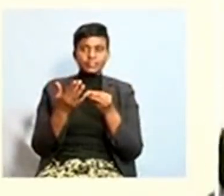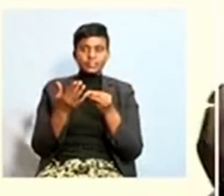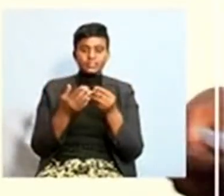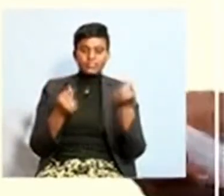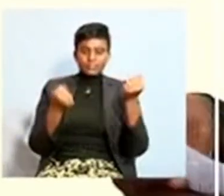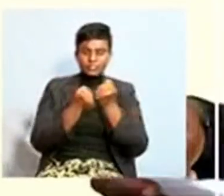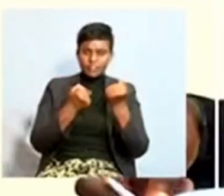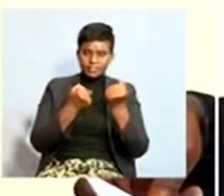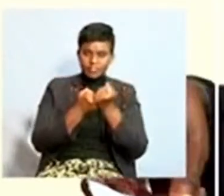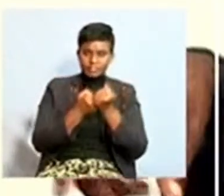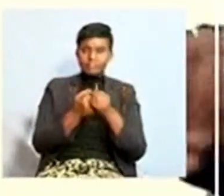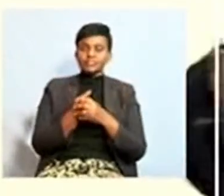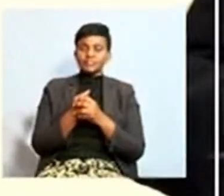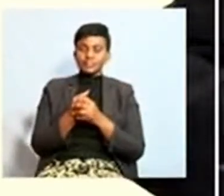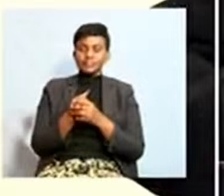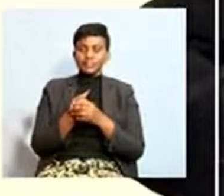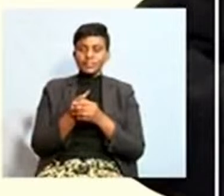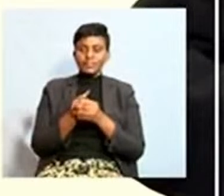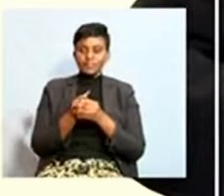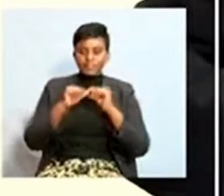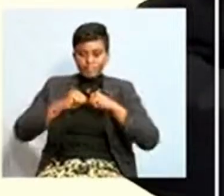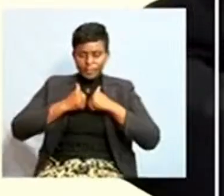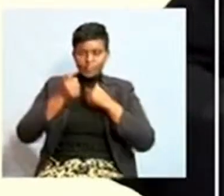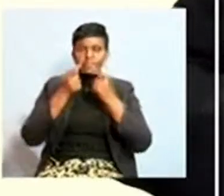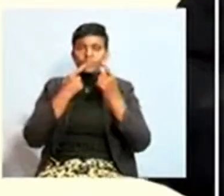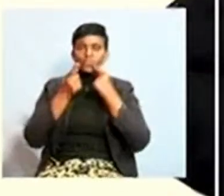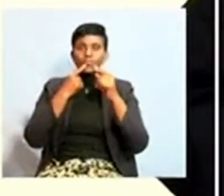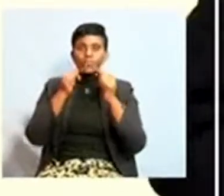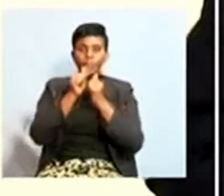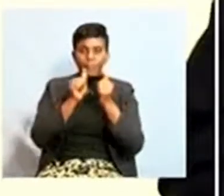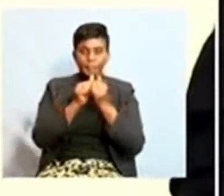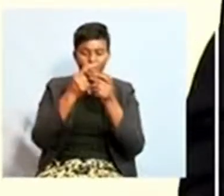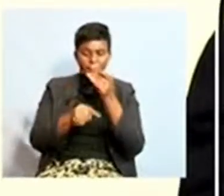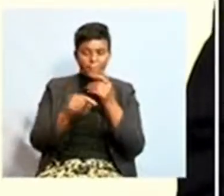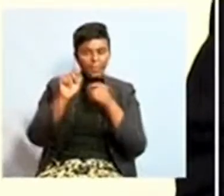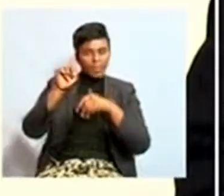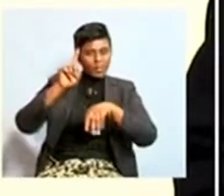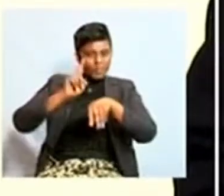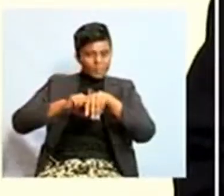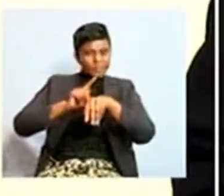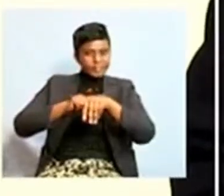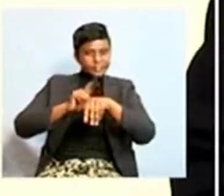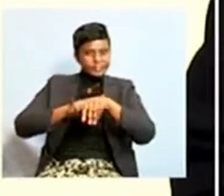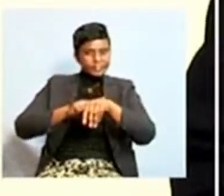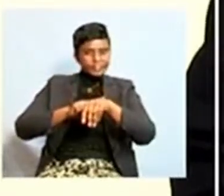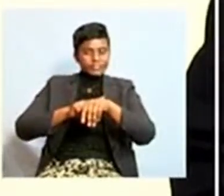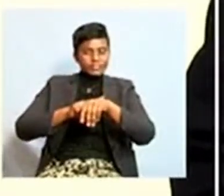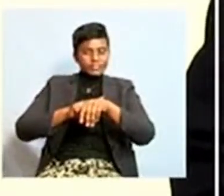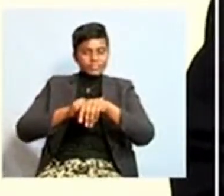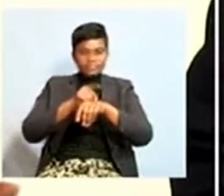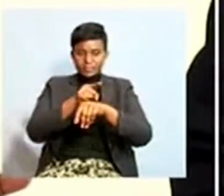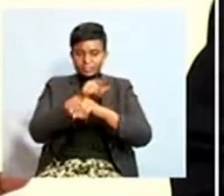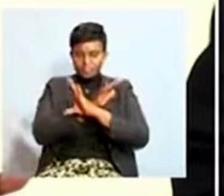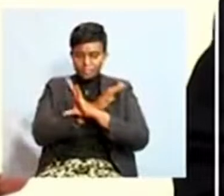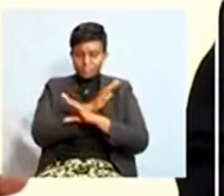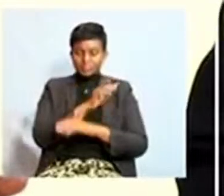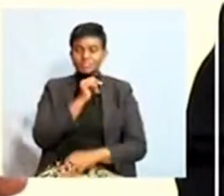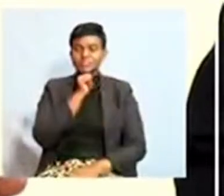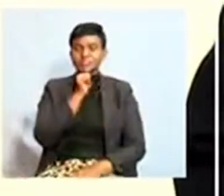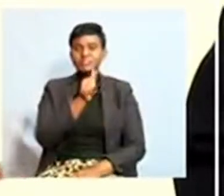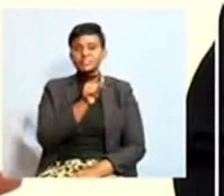support. We did speak about, at one point, Zambia not